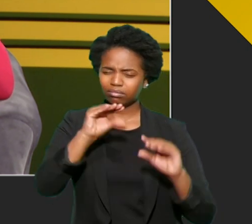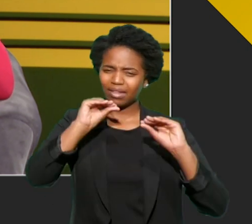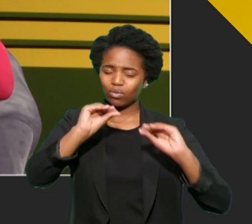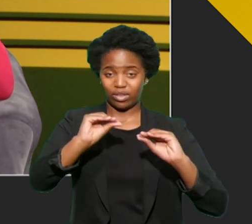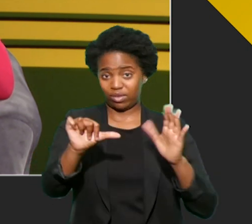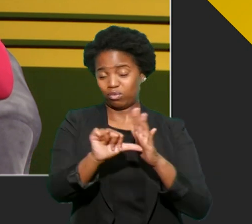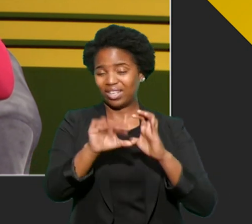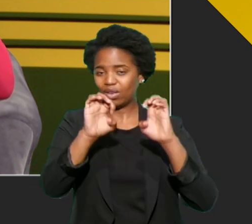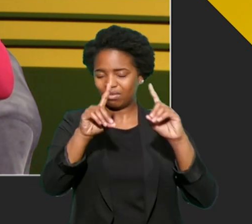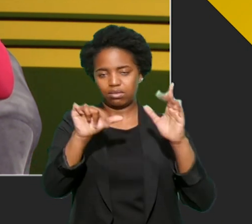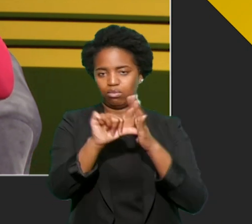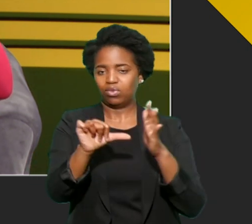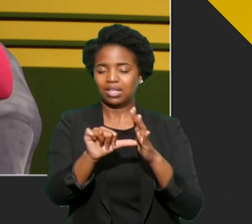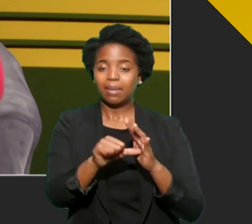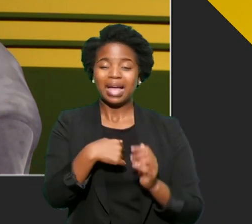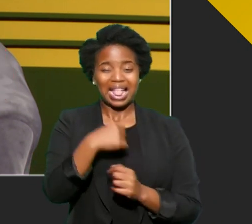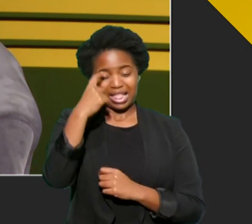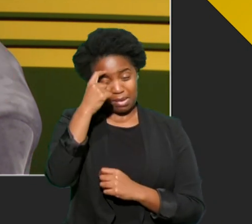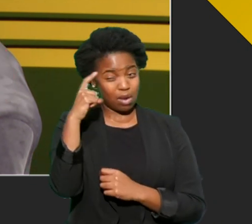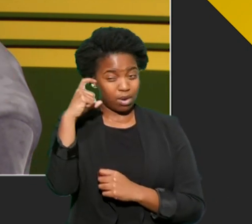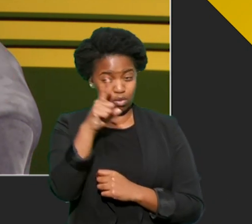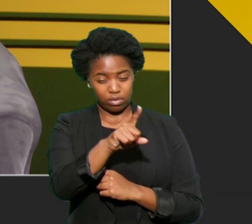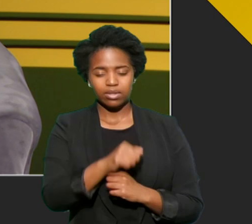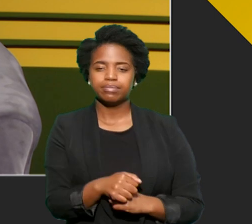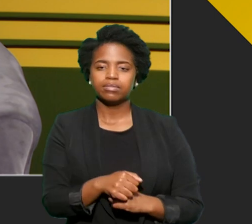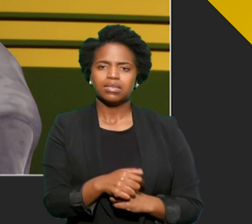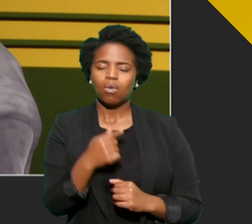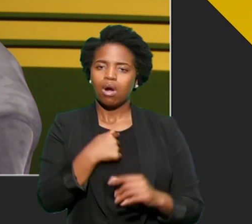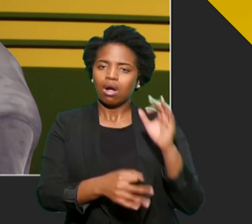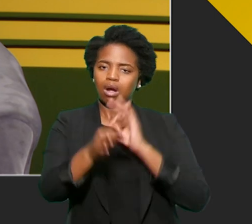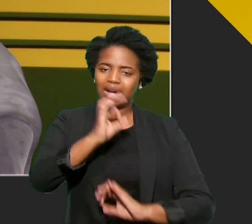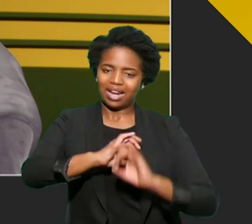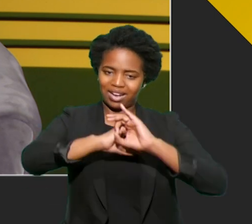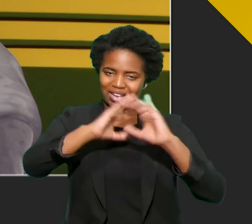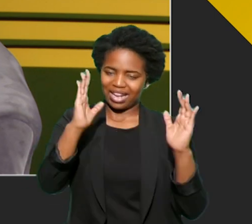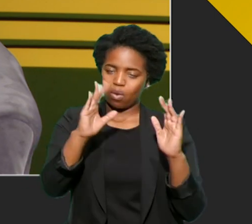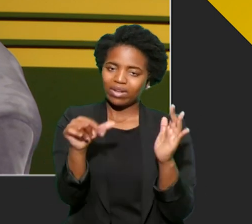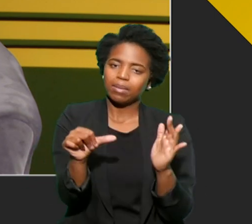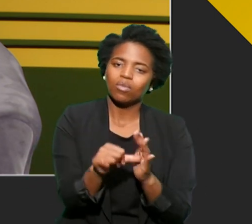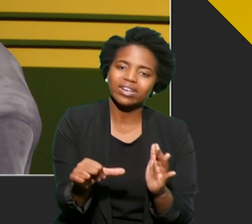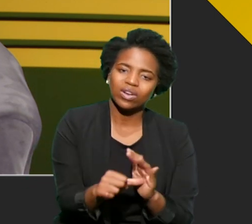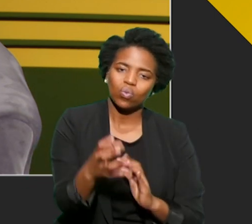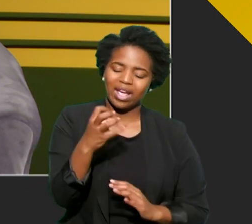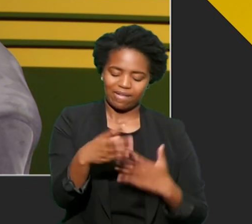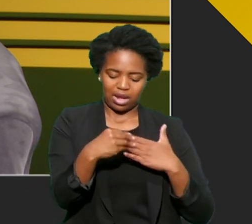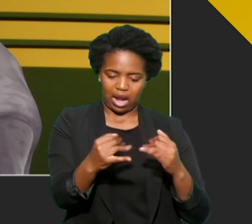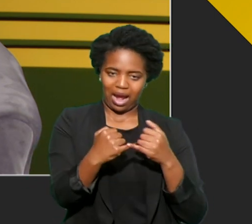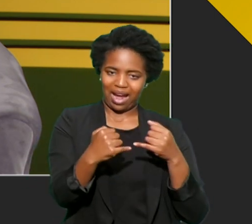is really important. And I think, Melody, for me, what he really, really made it very clear is that at the end of the day, there is a